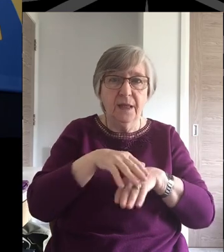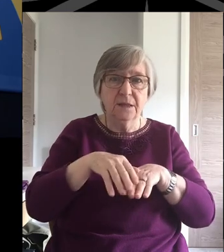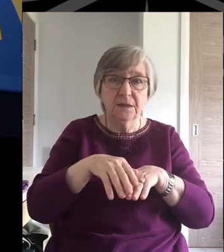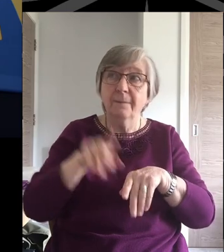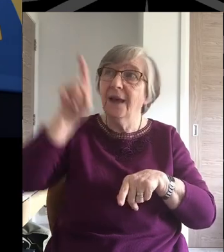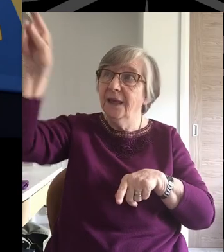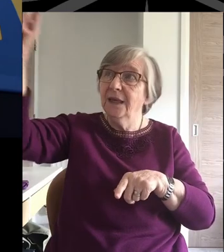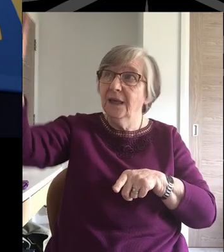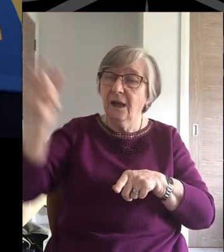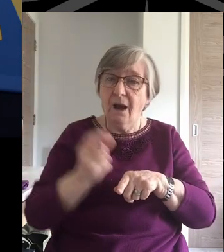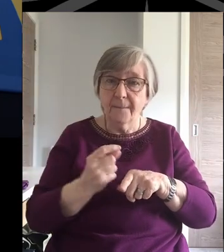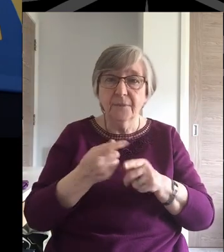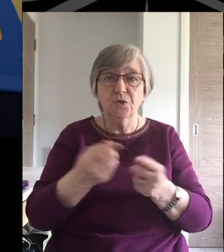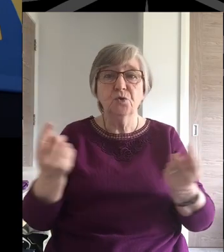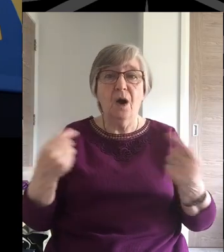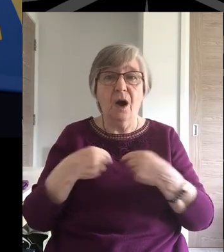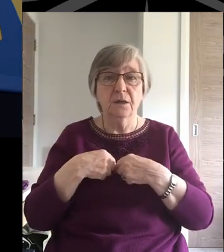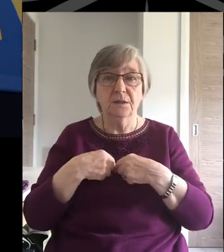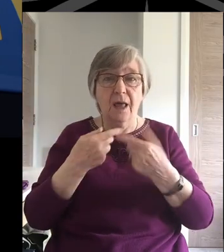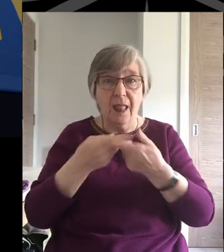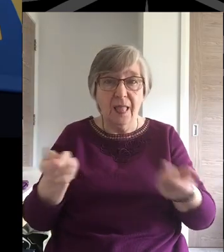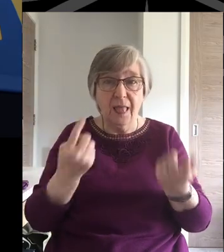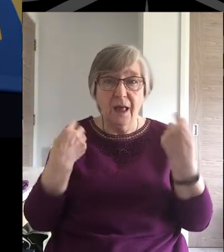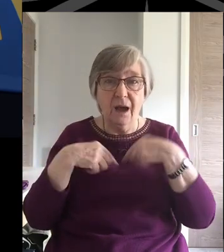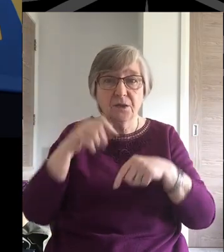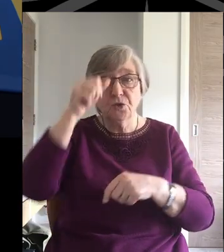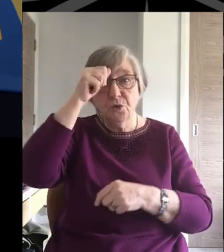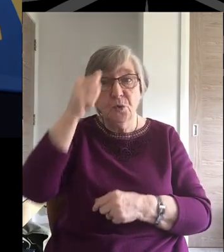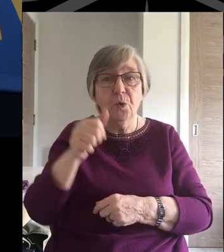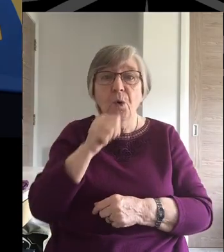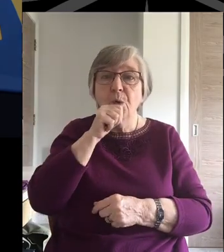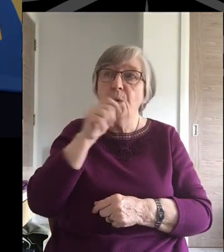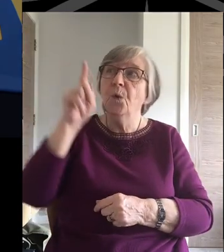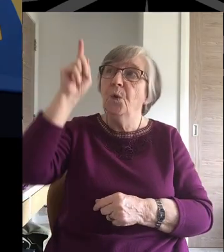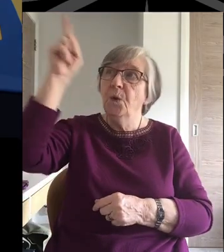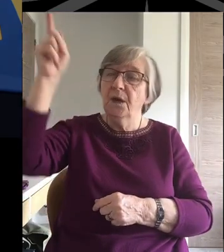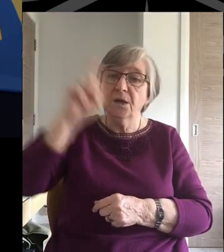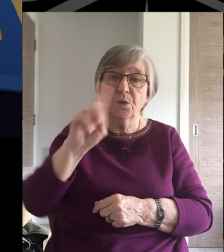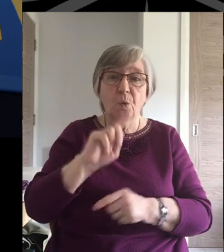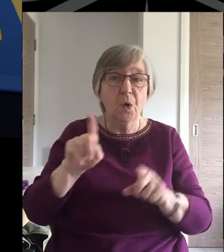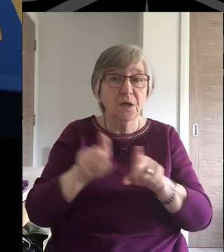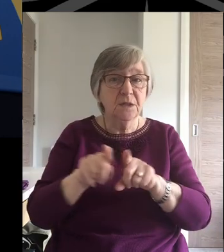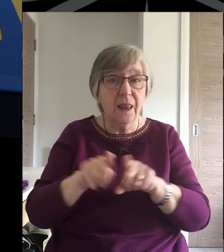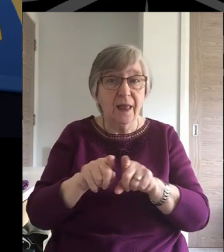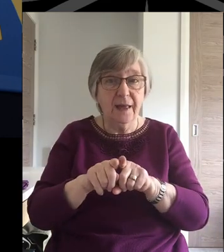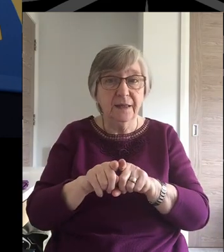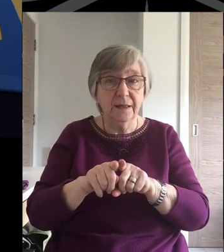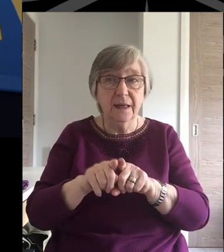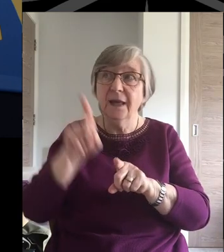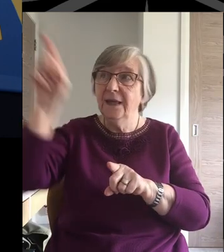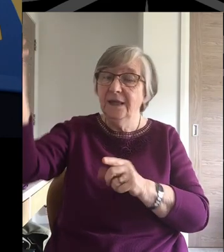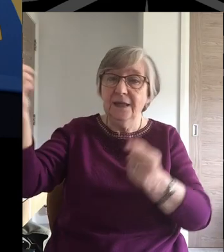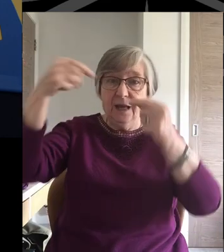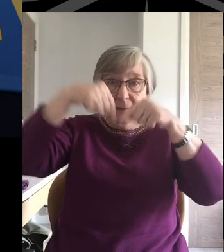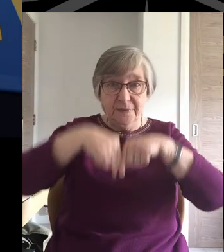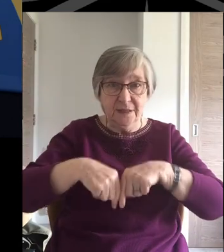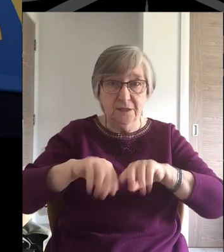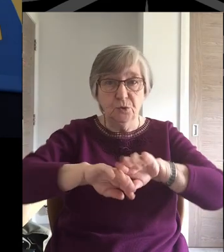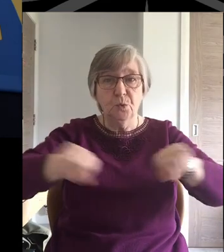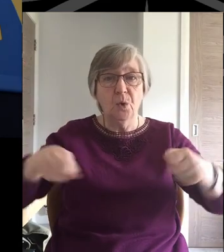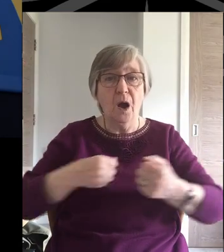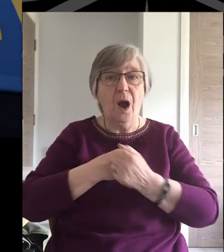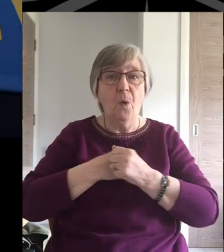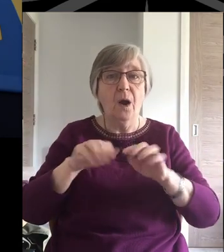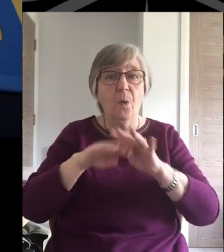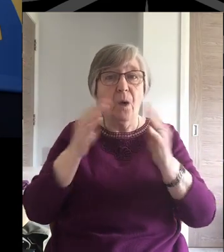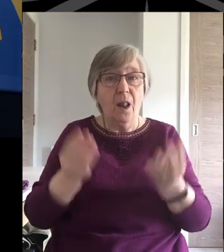us to let us know that he is there and to let us know who he is and what he's like. He reaches into our world.